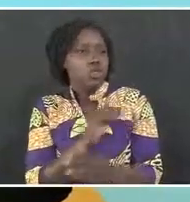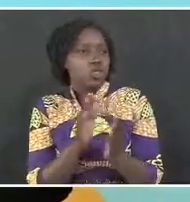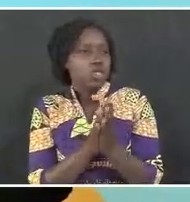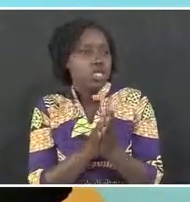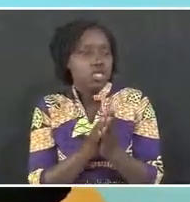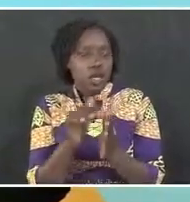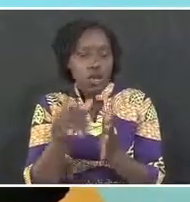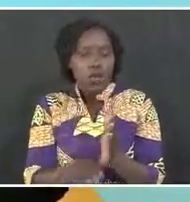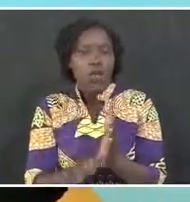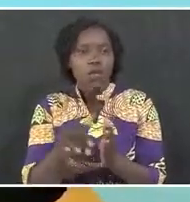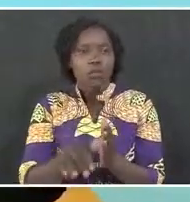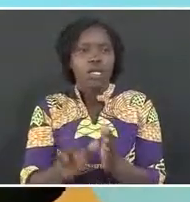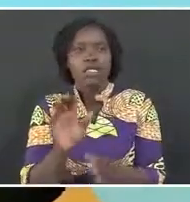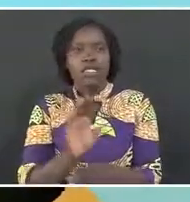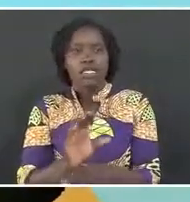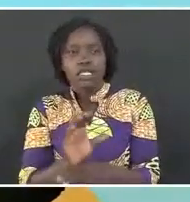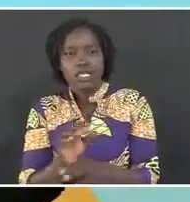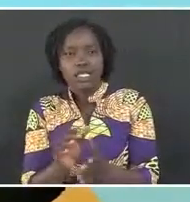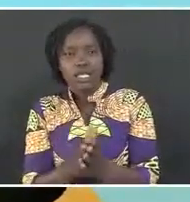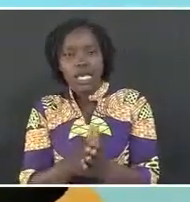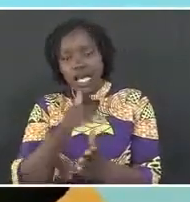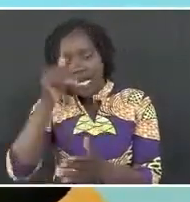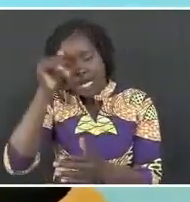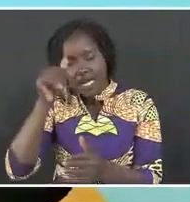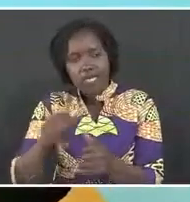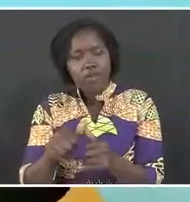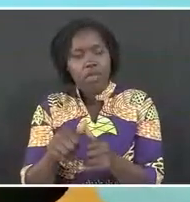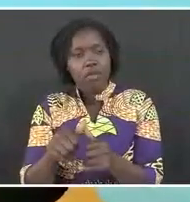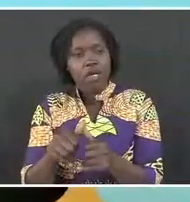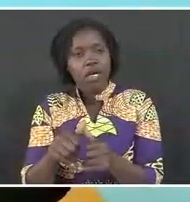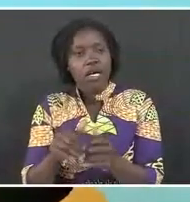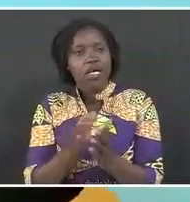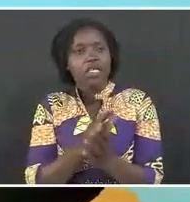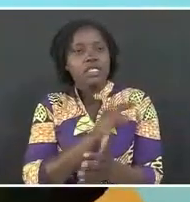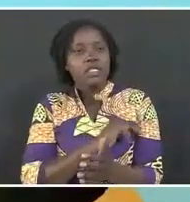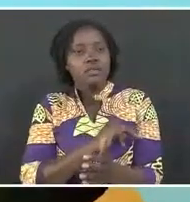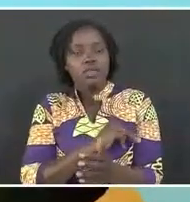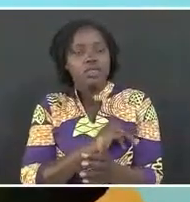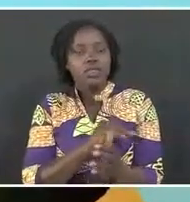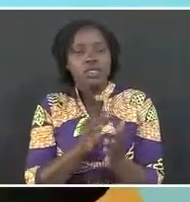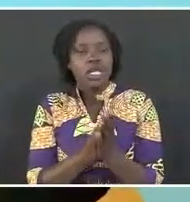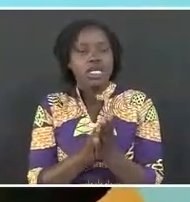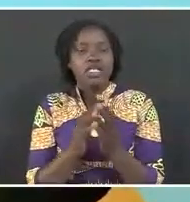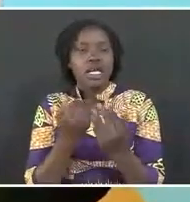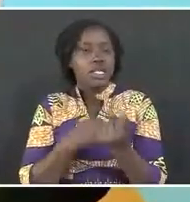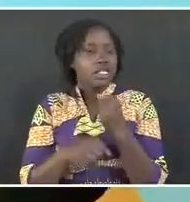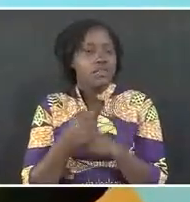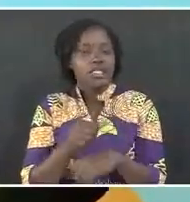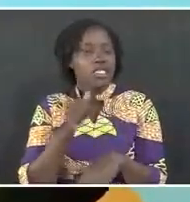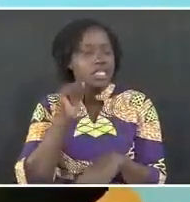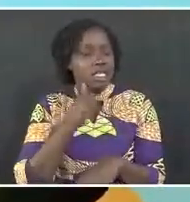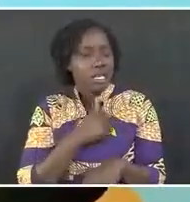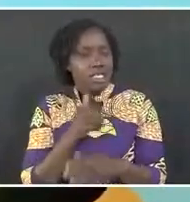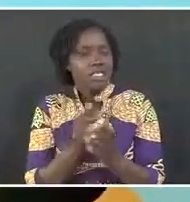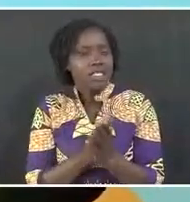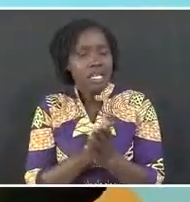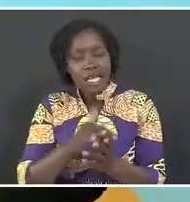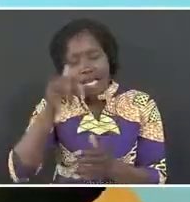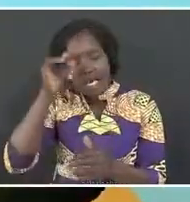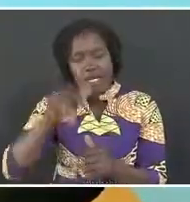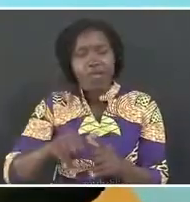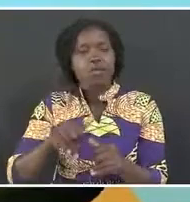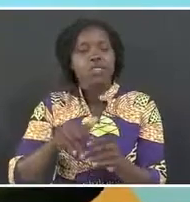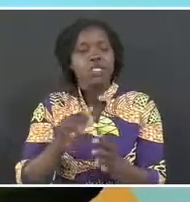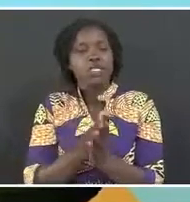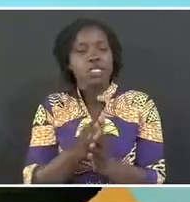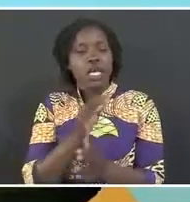planted churches. I remember missions experiences are very nice. I remember there is a